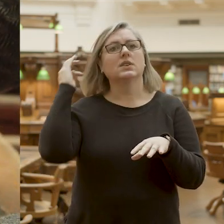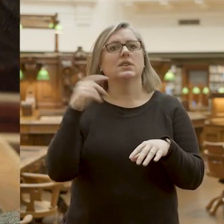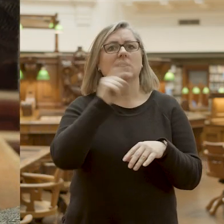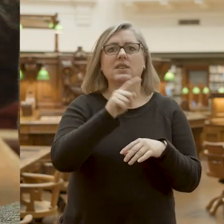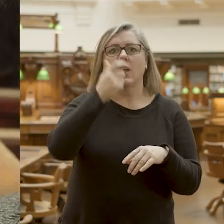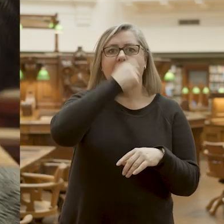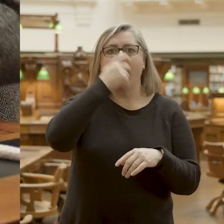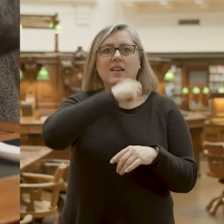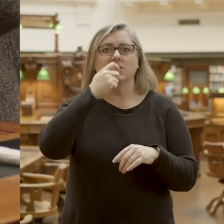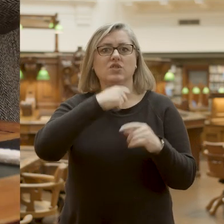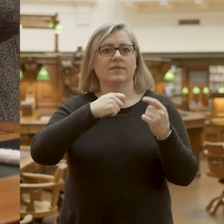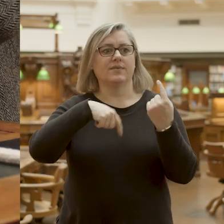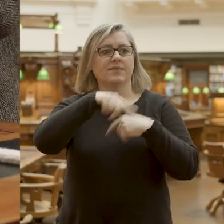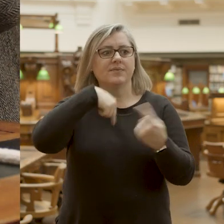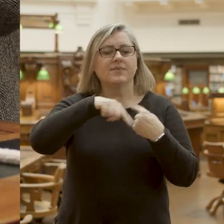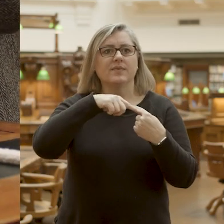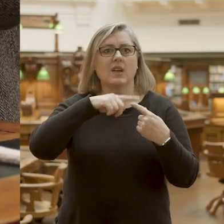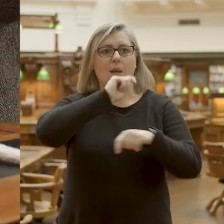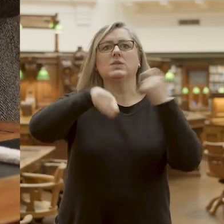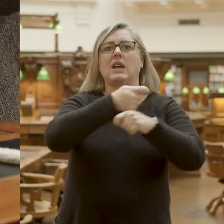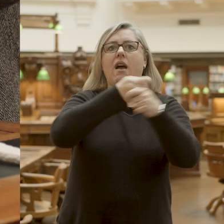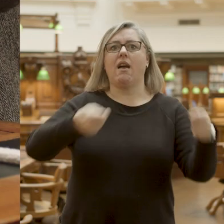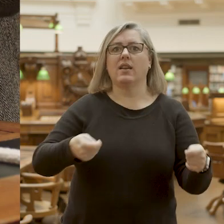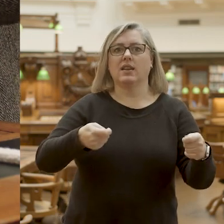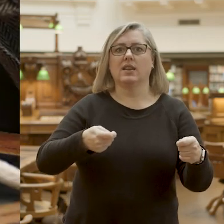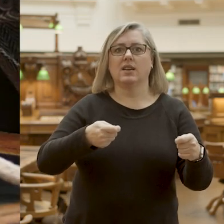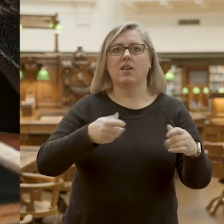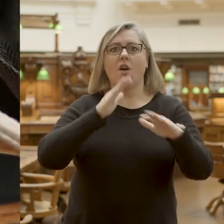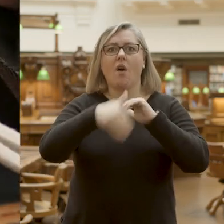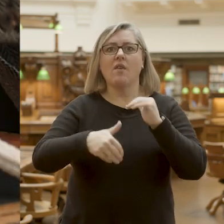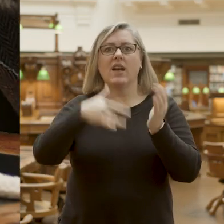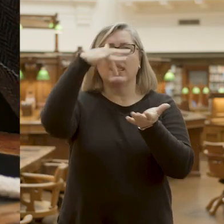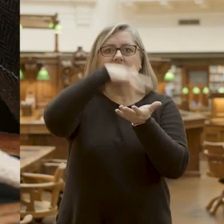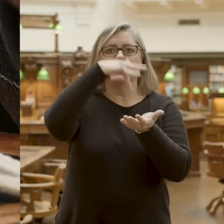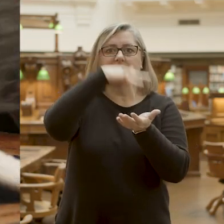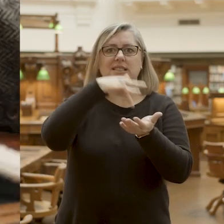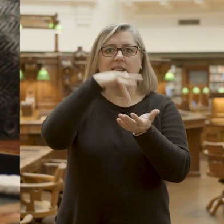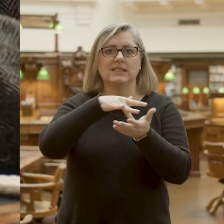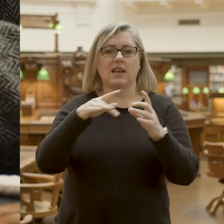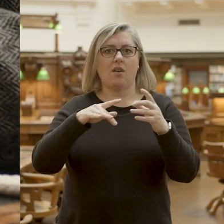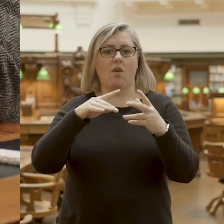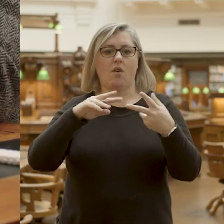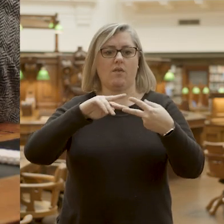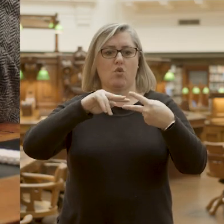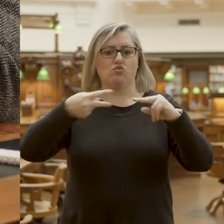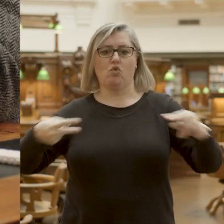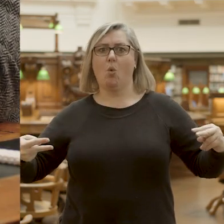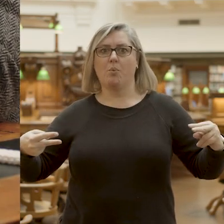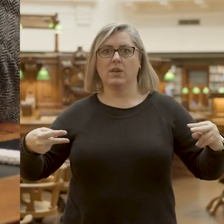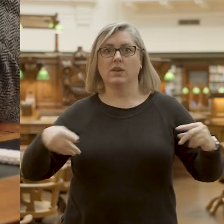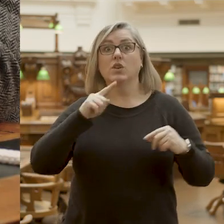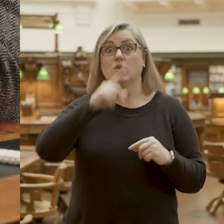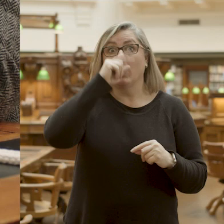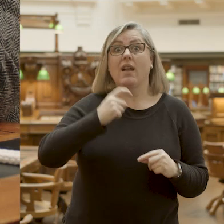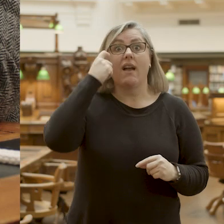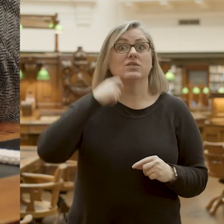the handkerchief around here, so I might just tie that here around the center of our two pieces of rope. You're going to be able to try this yourself